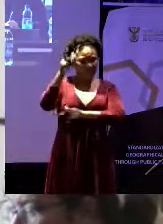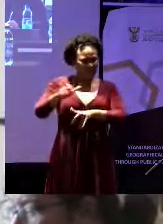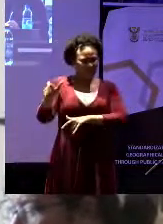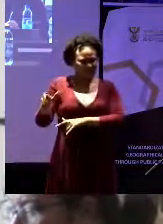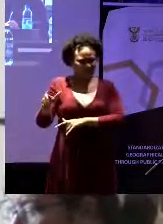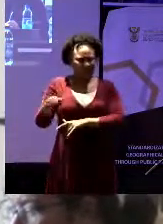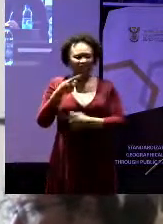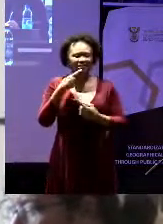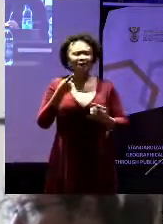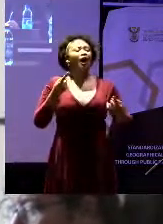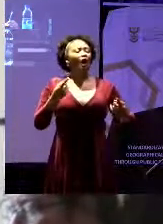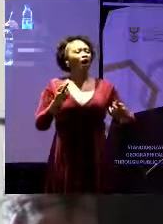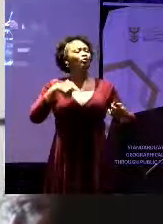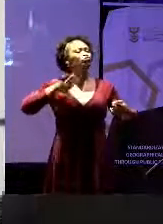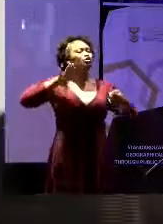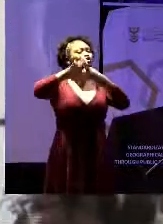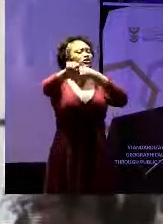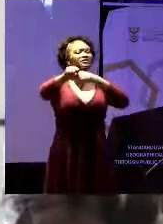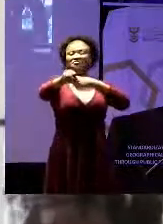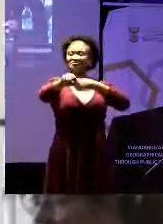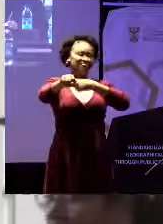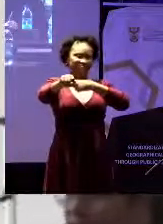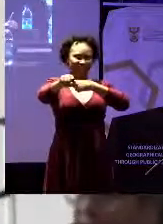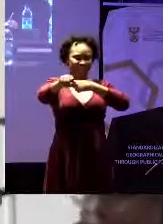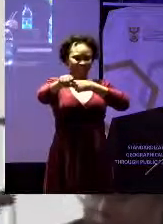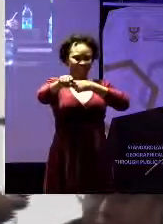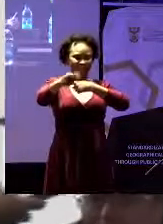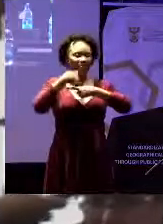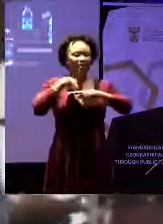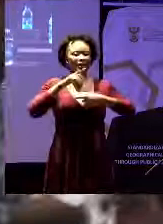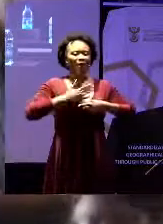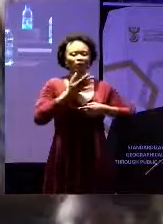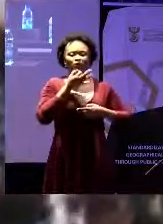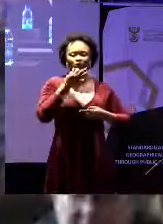an achievement of any kind. I want to come to my question.